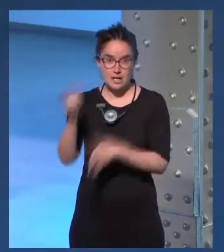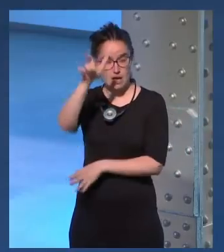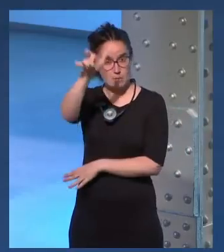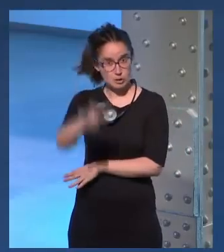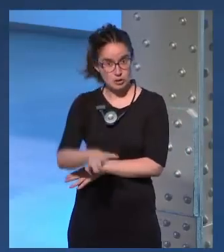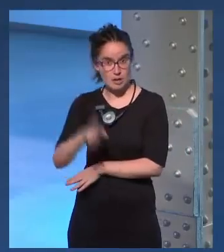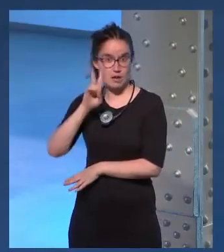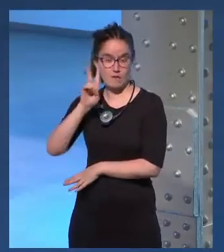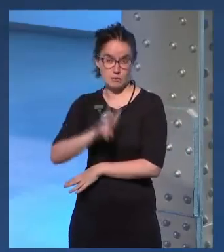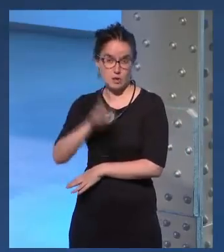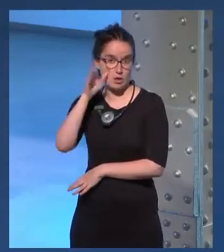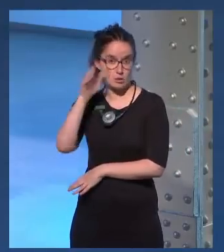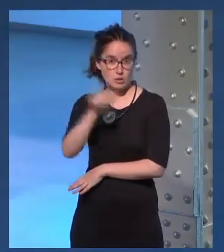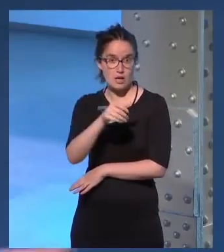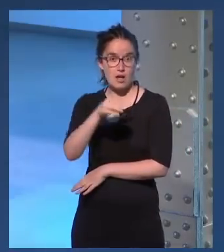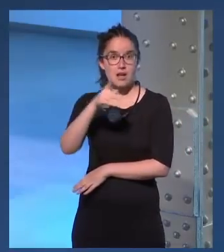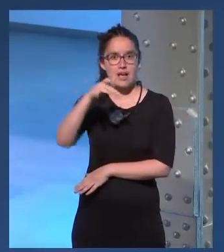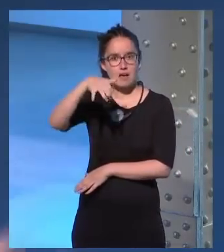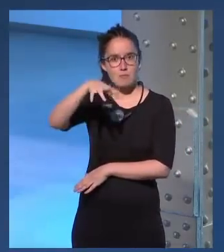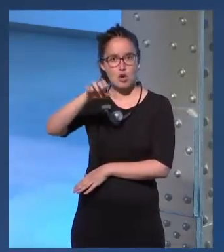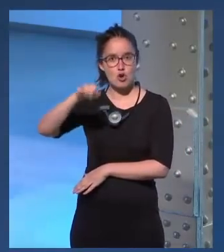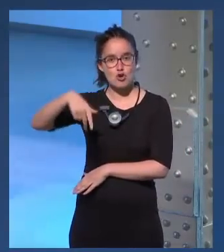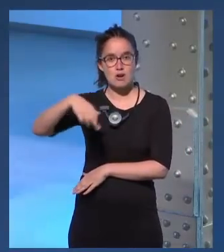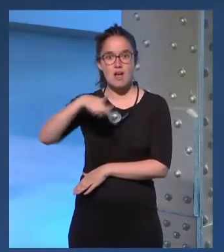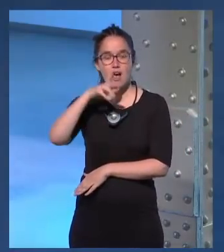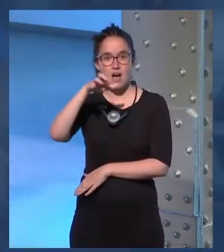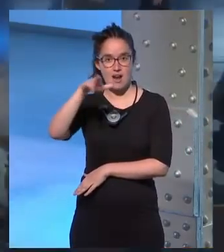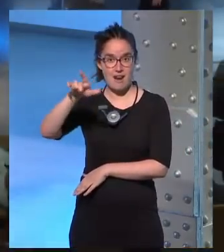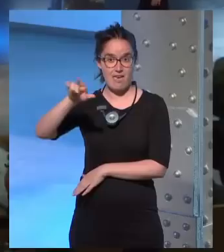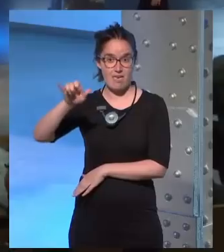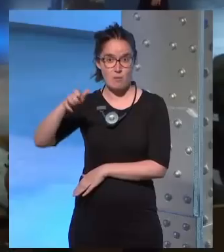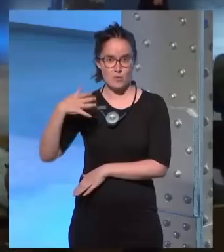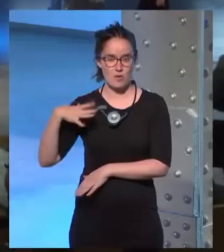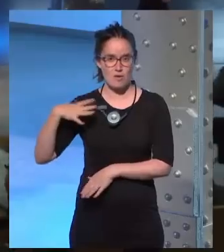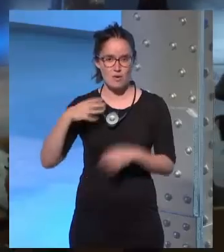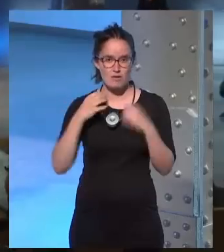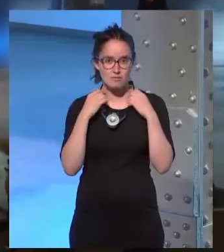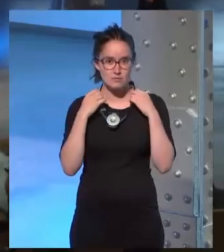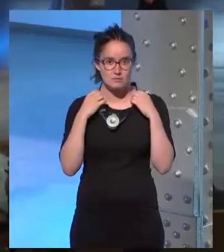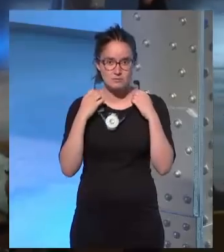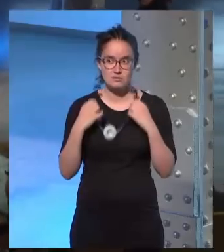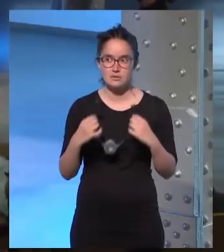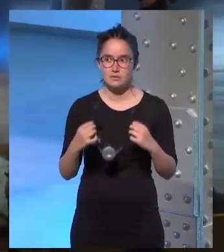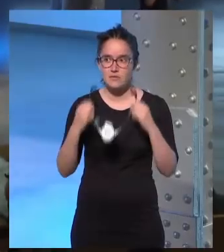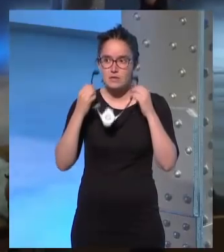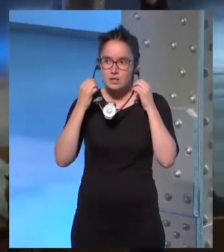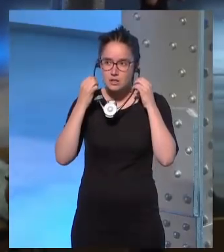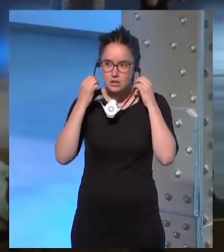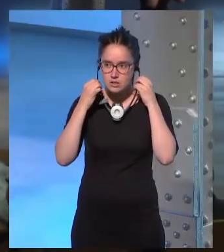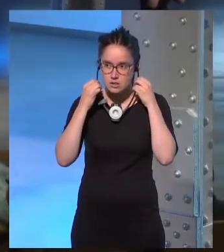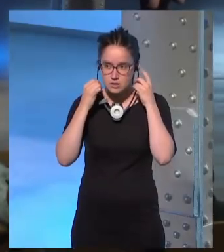without further ado, we're going to introduce the person that you've come here to see, who is Kameron